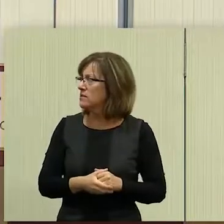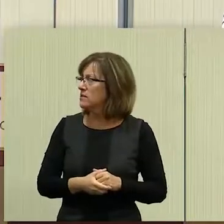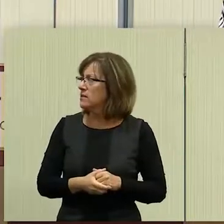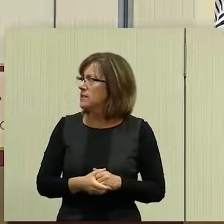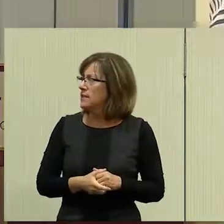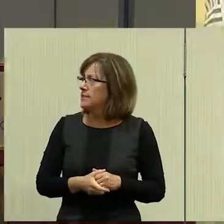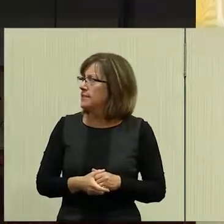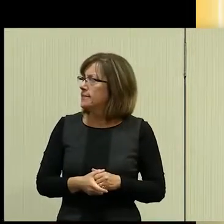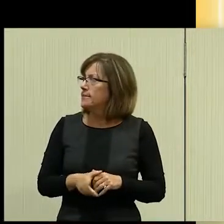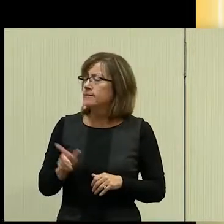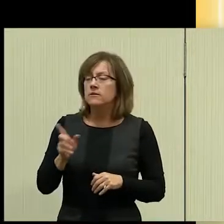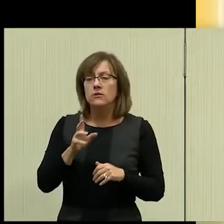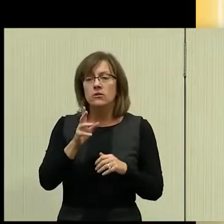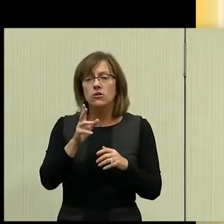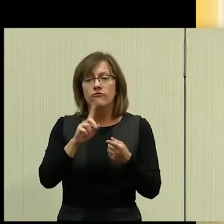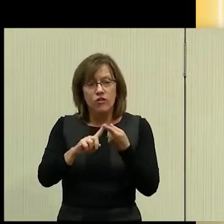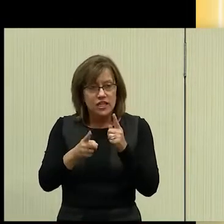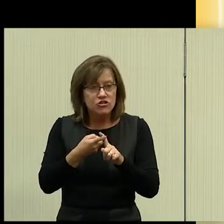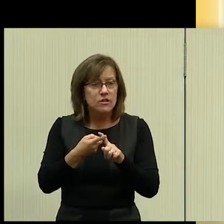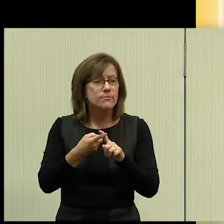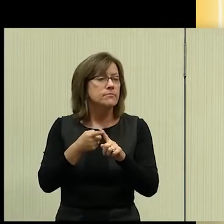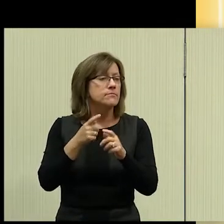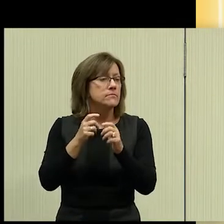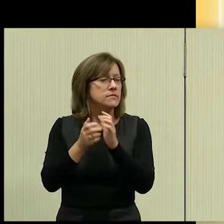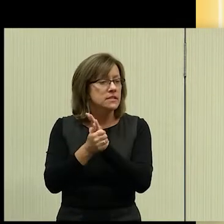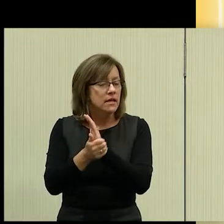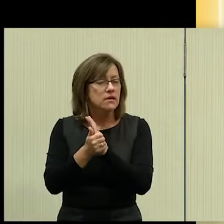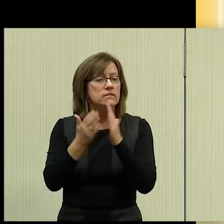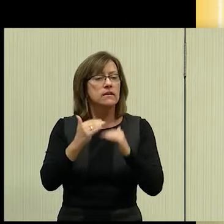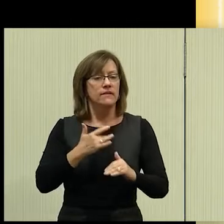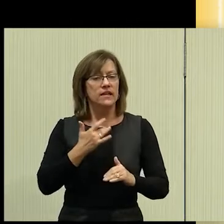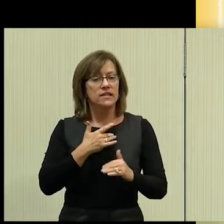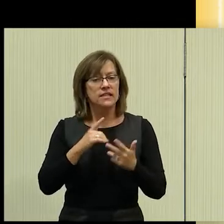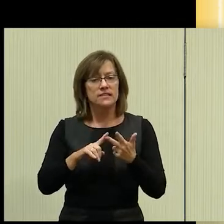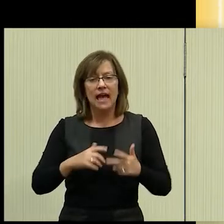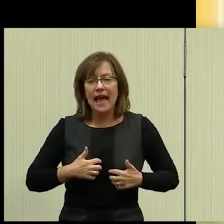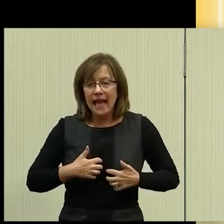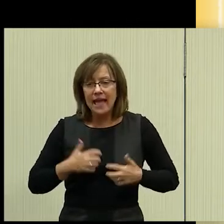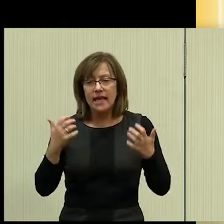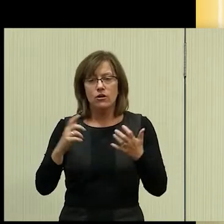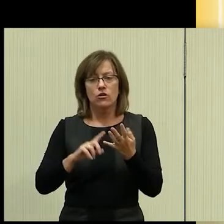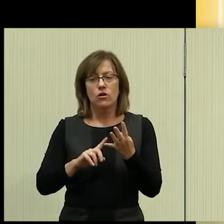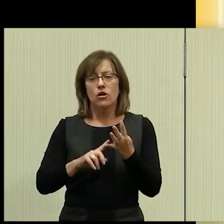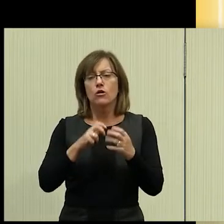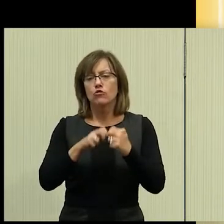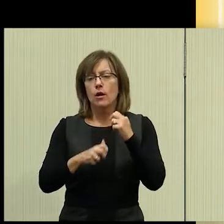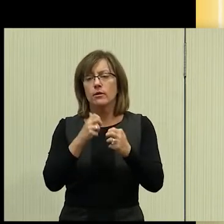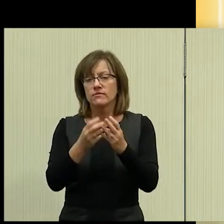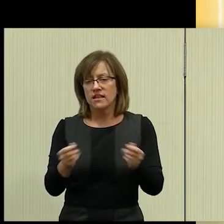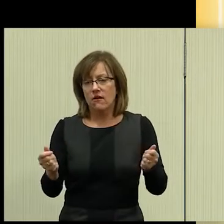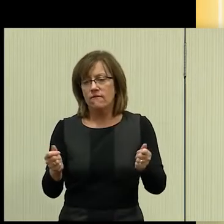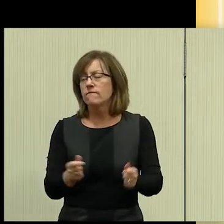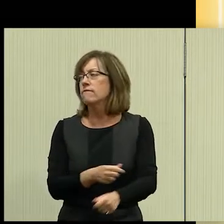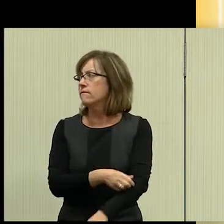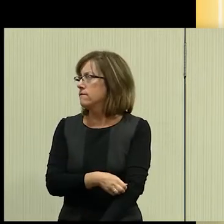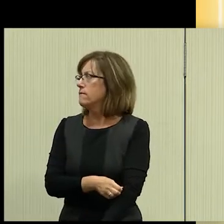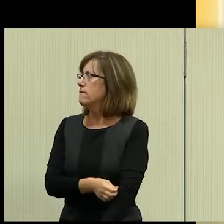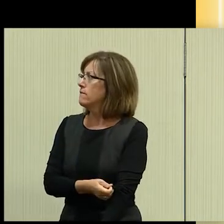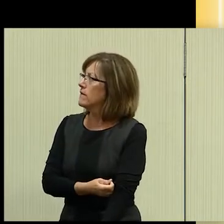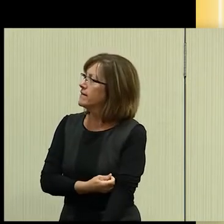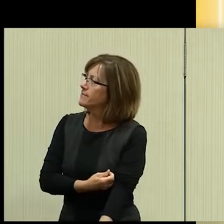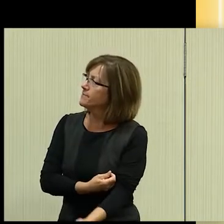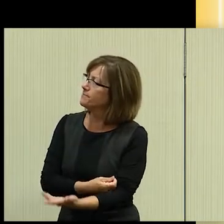In here, we're going to talk about friendship skills, feelings, anger, and problem solving. So we like to start with